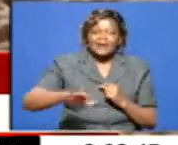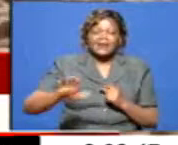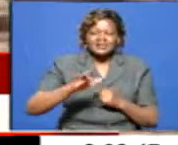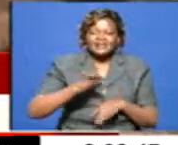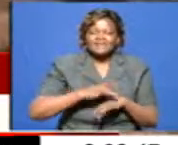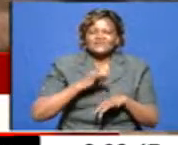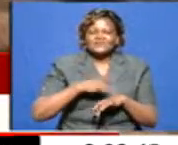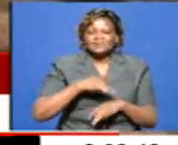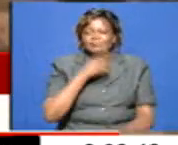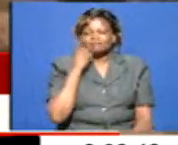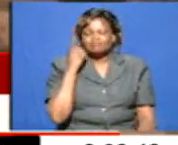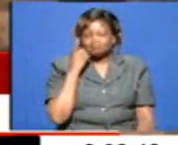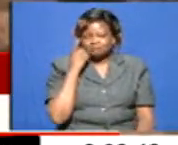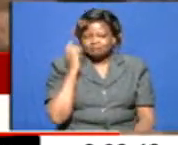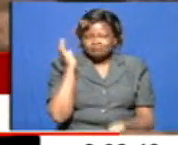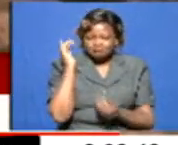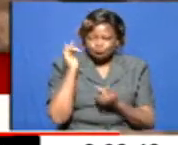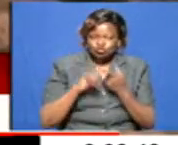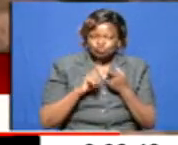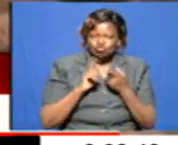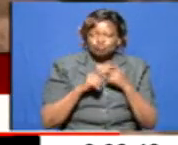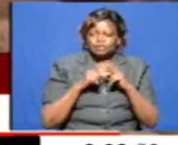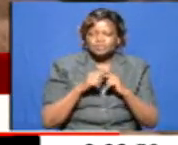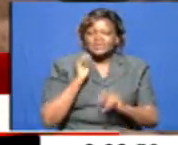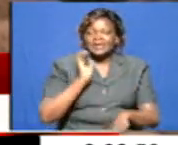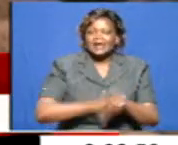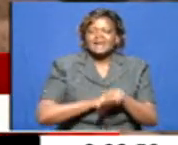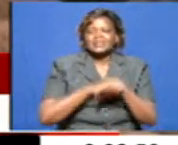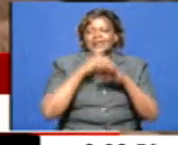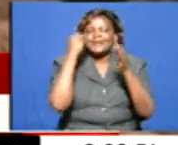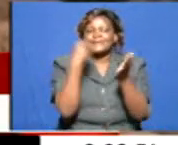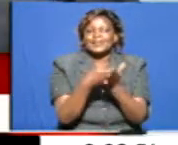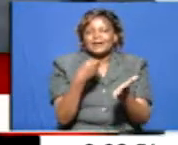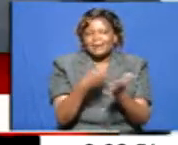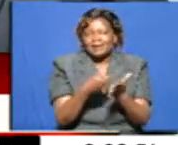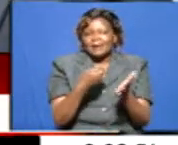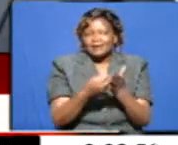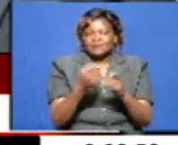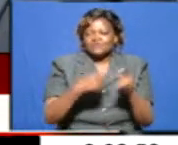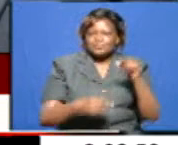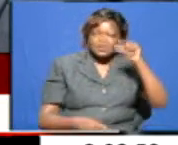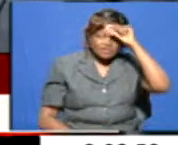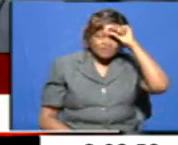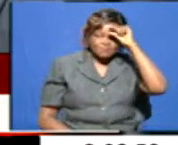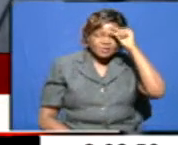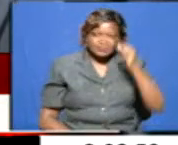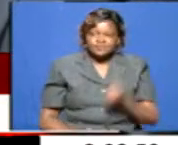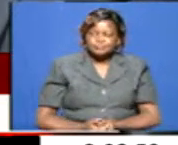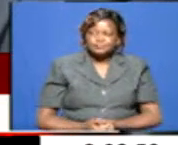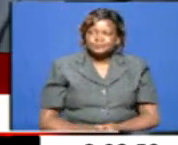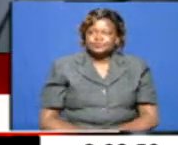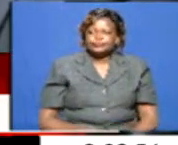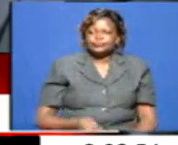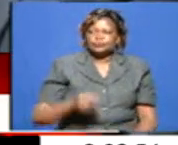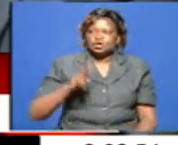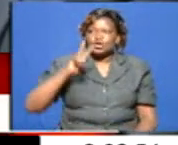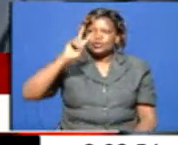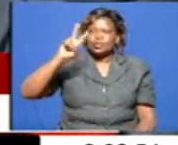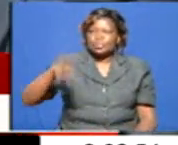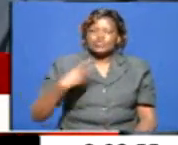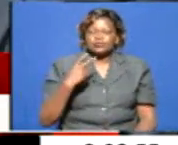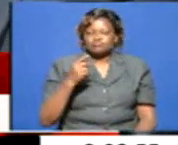by drought are expected to start receiving a stipend from the government. It is 2,000 per